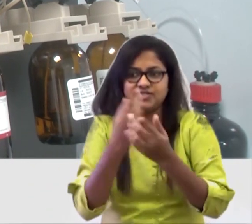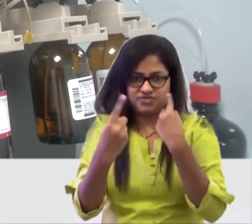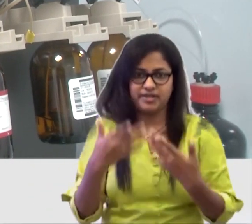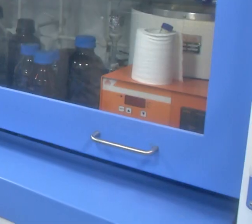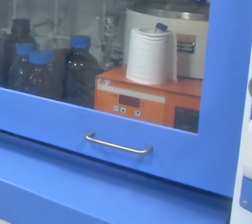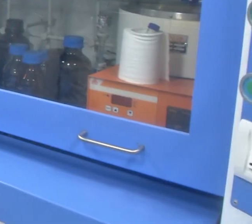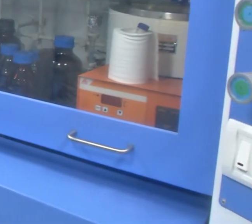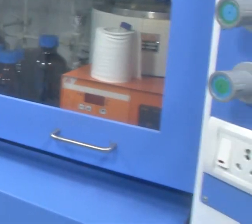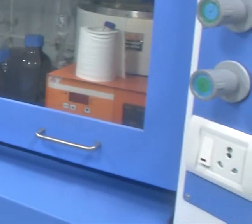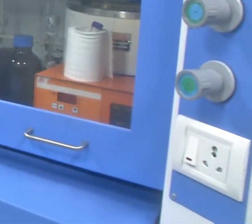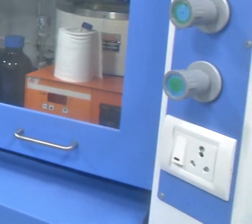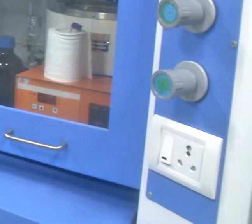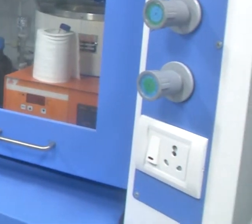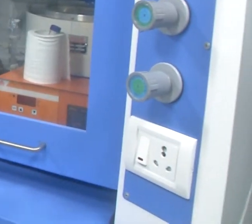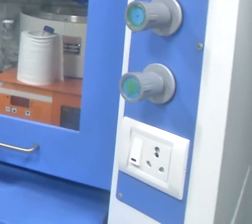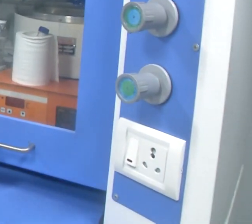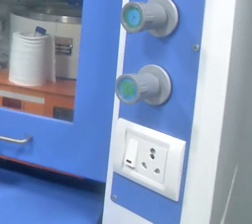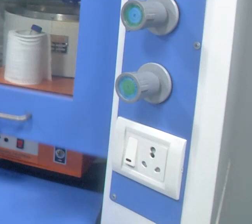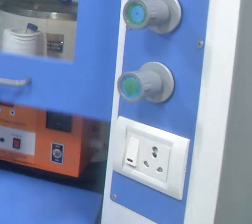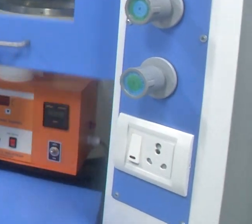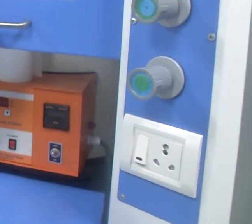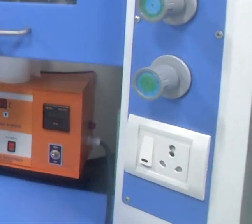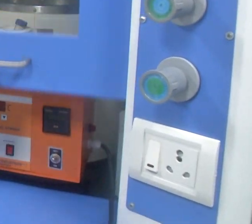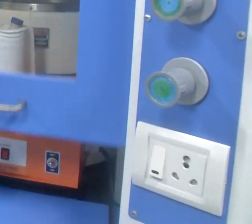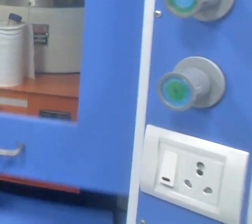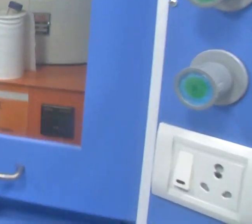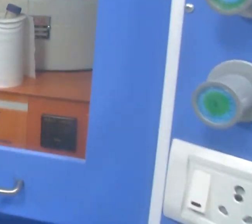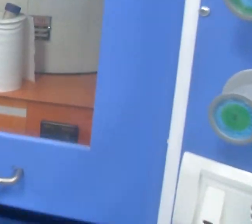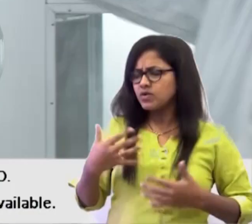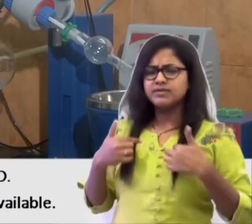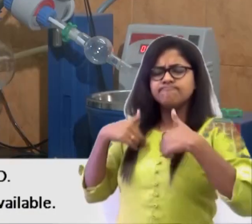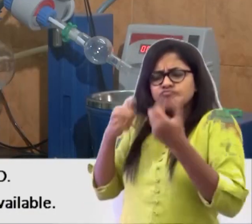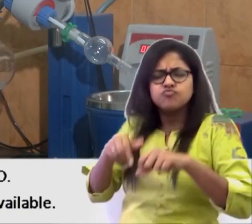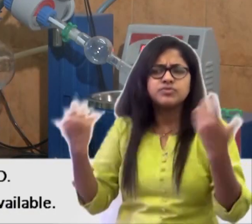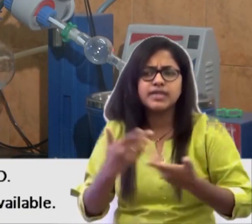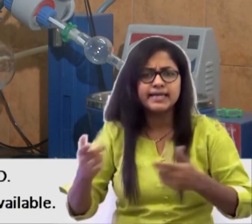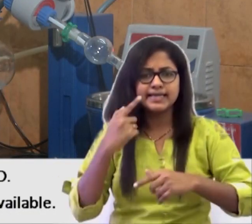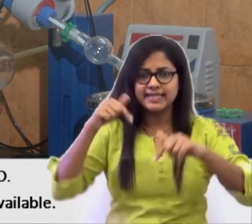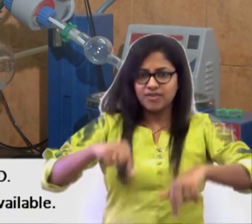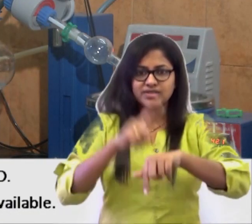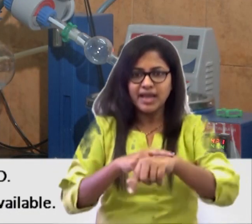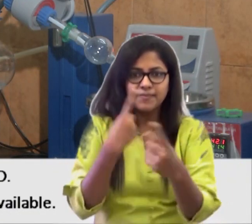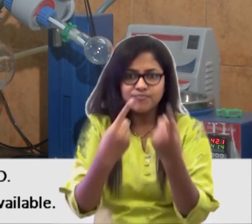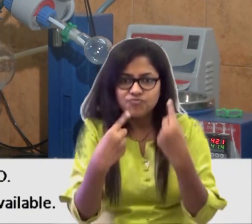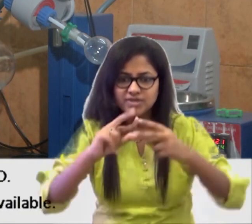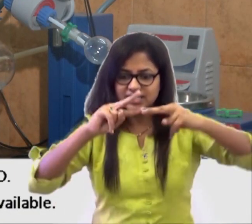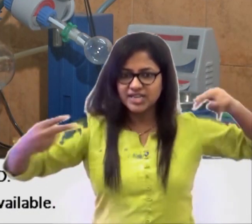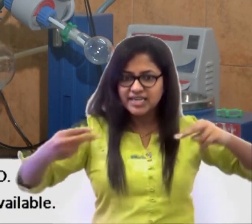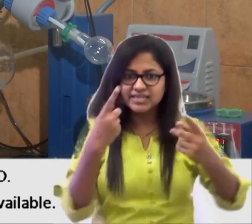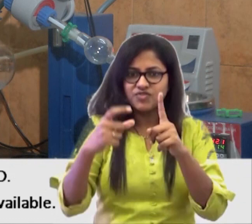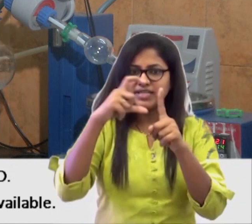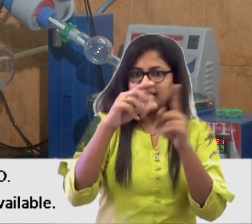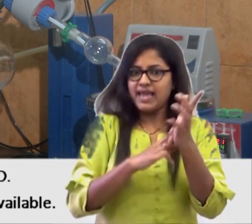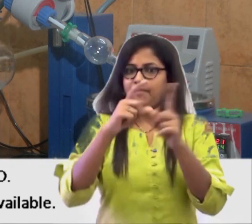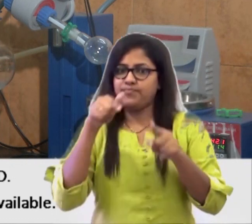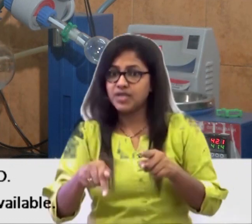for clinical trial. Dr. Arun Shastri, head of DART lab, speaks to camera. What we are trying to do is that it's a kind of genetic intervention for